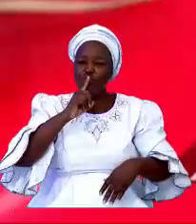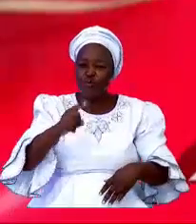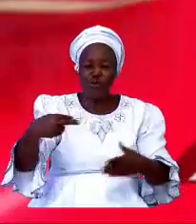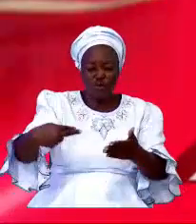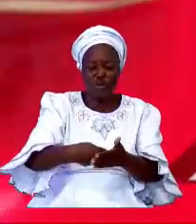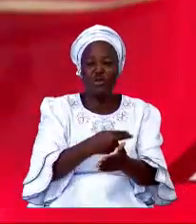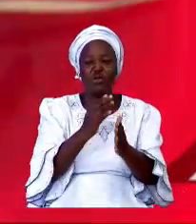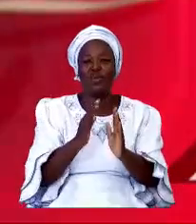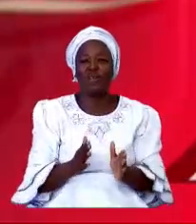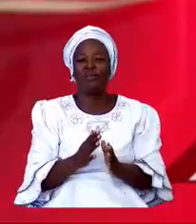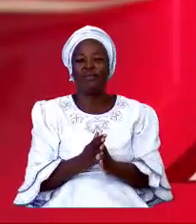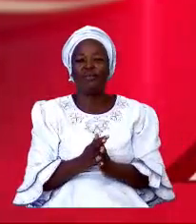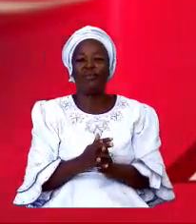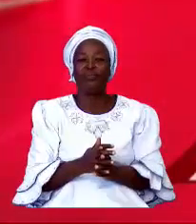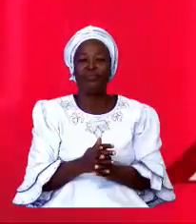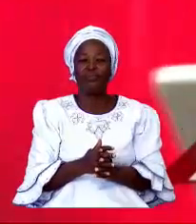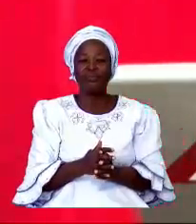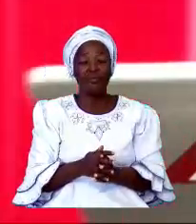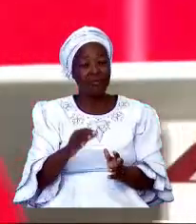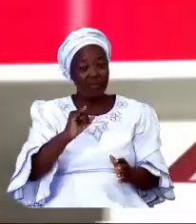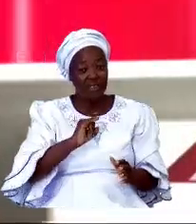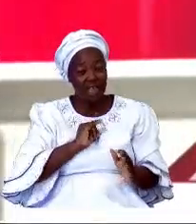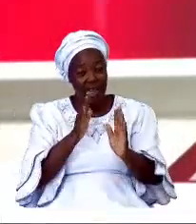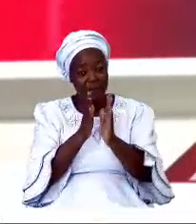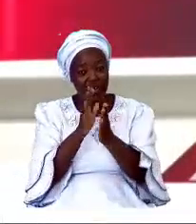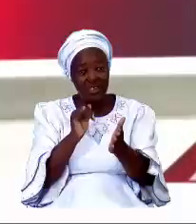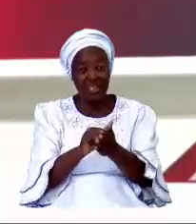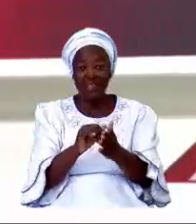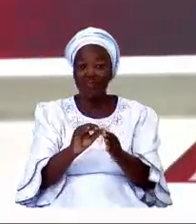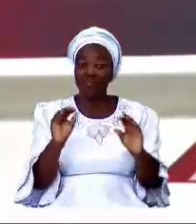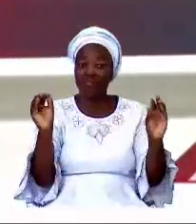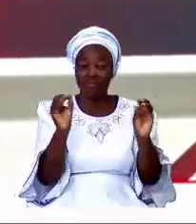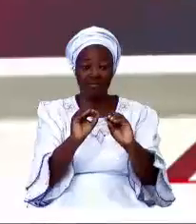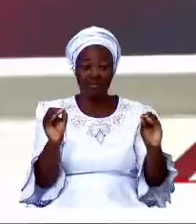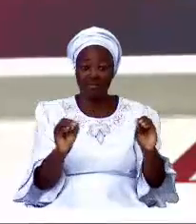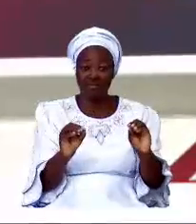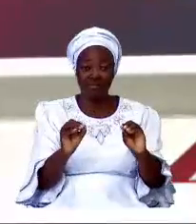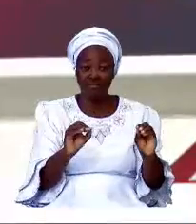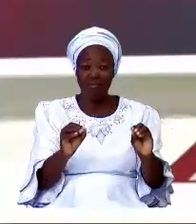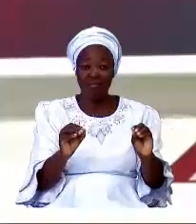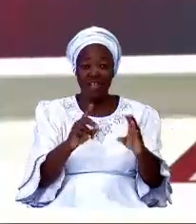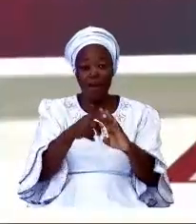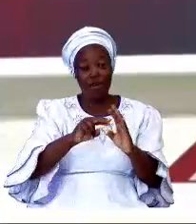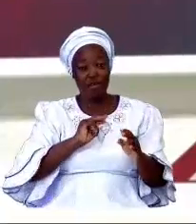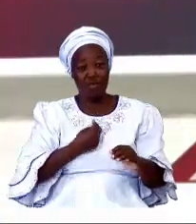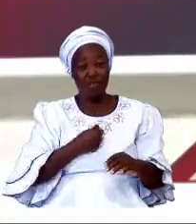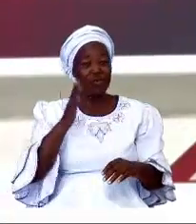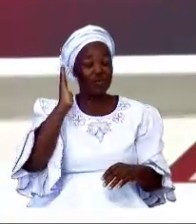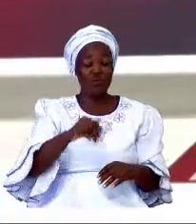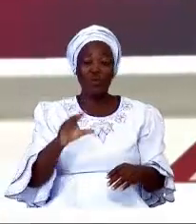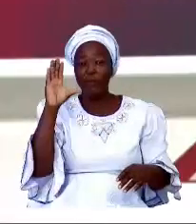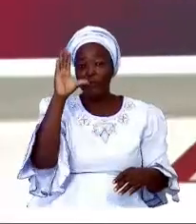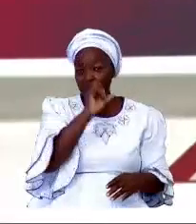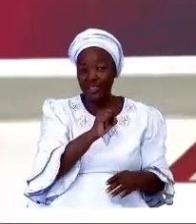destiny after a defining renewal. I pray that nobody